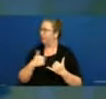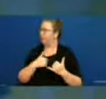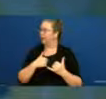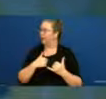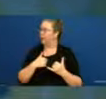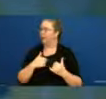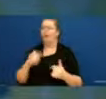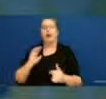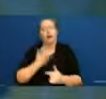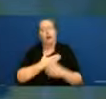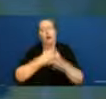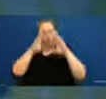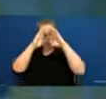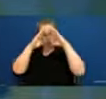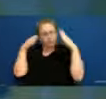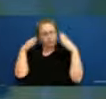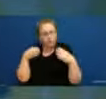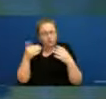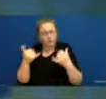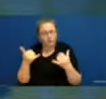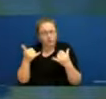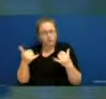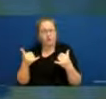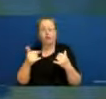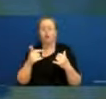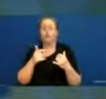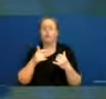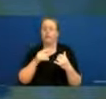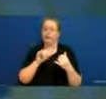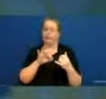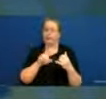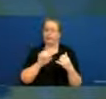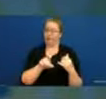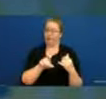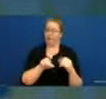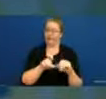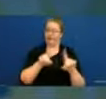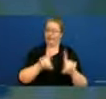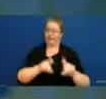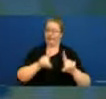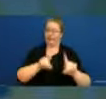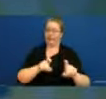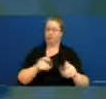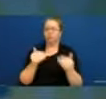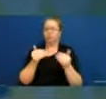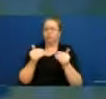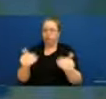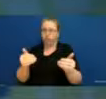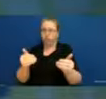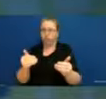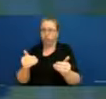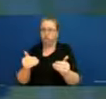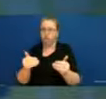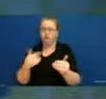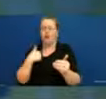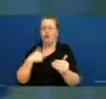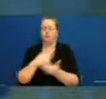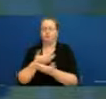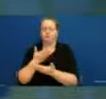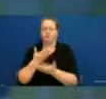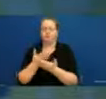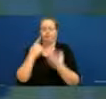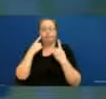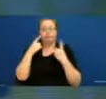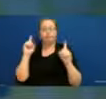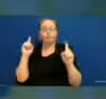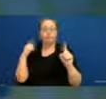clear here, but what we're focused on is making sure that those people who need a test get a test, and our results are showing